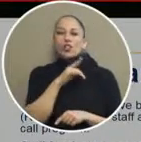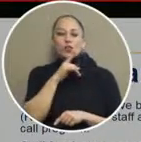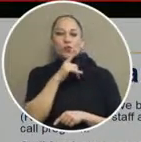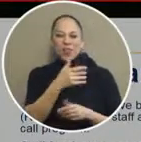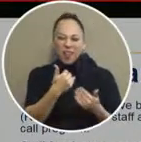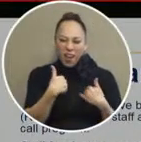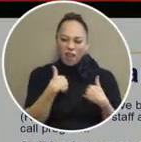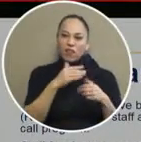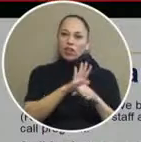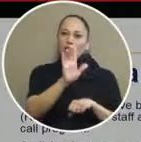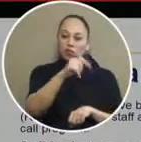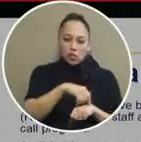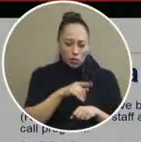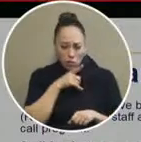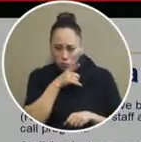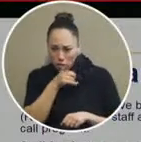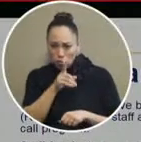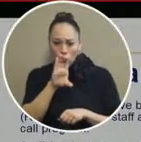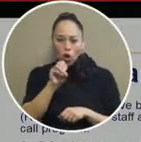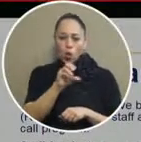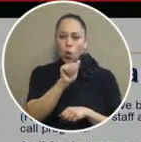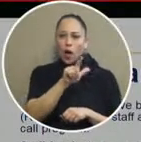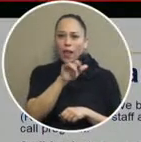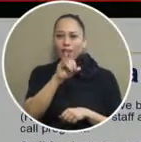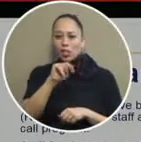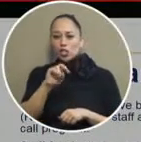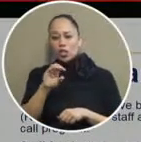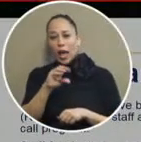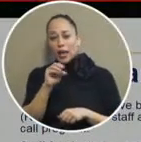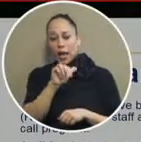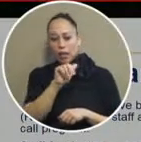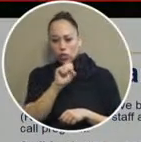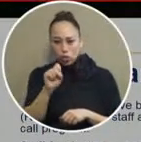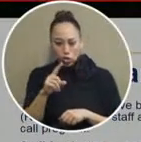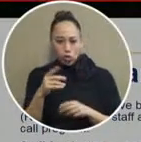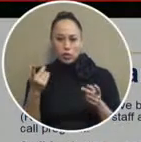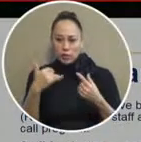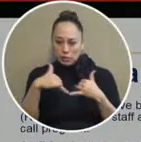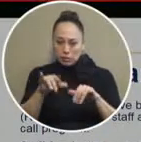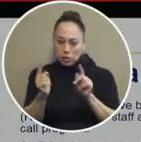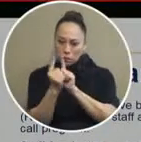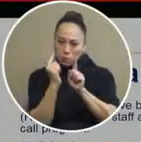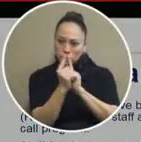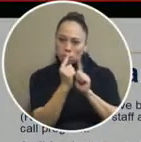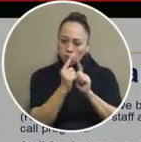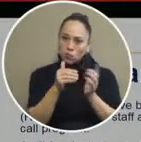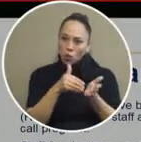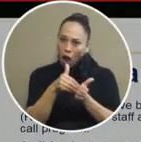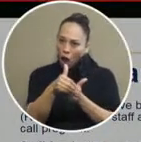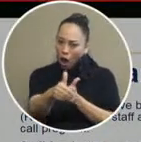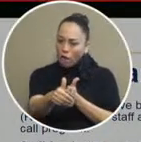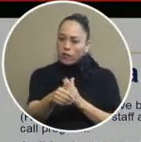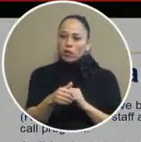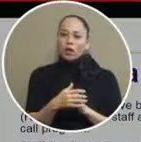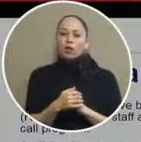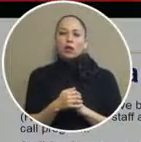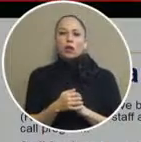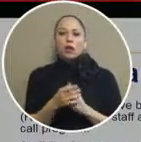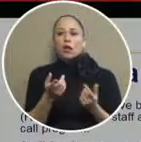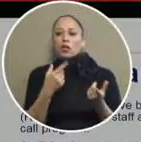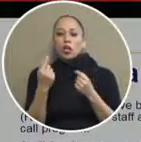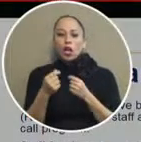the time to make sure that the coalition and the associations are still meeting regularly. They are